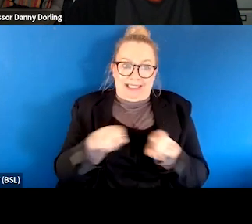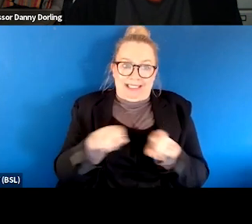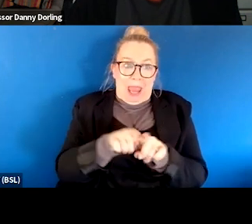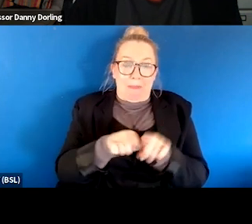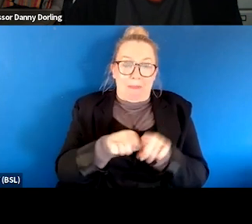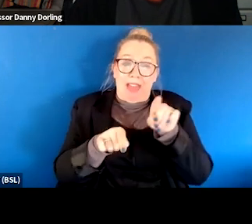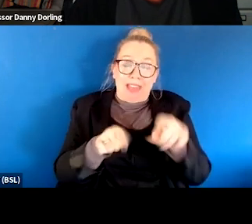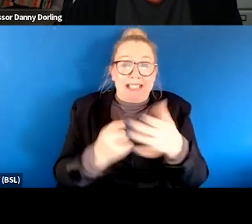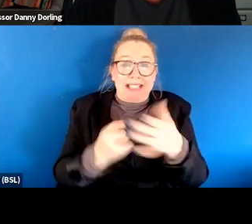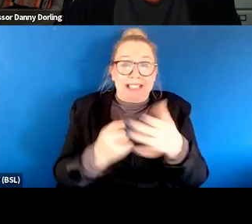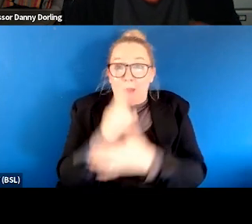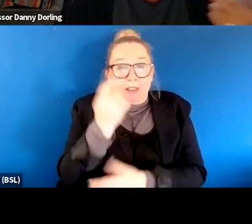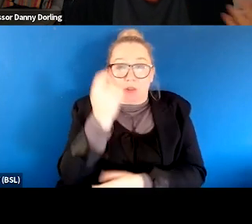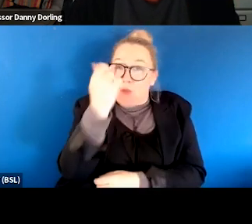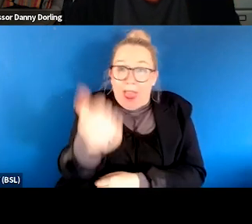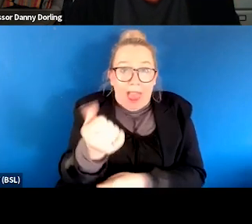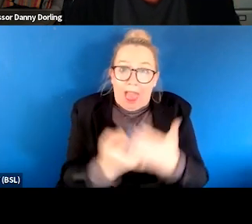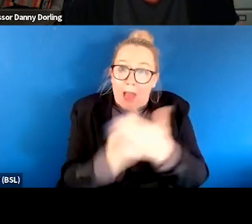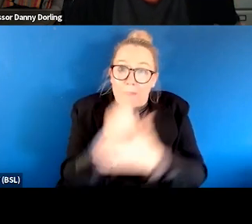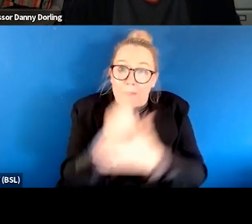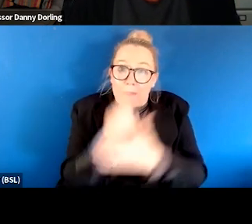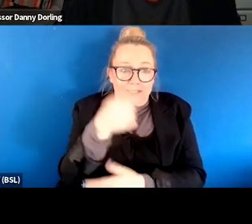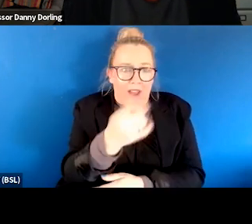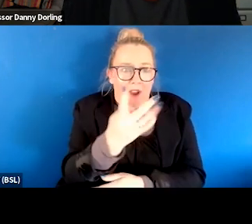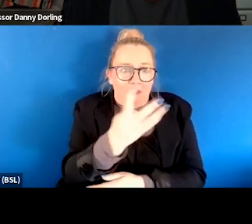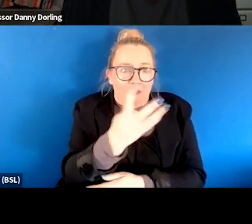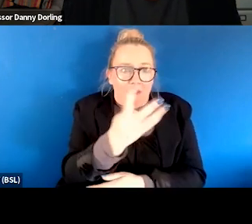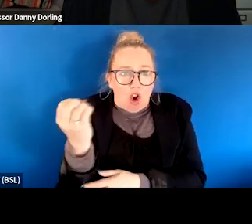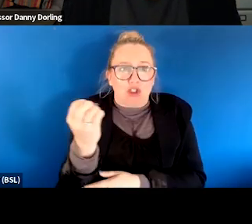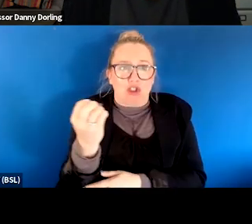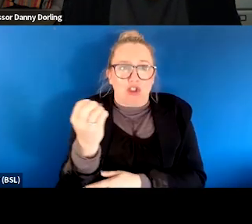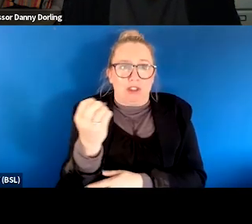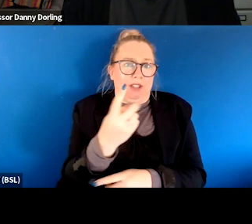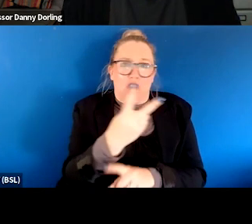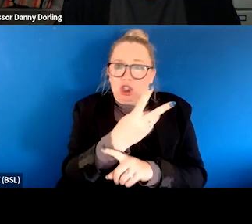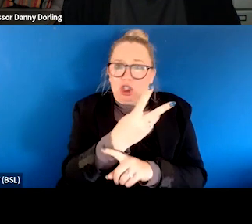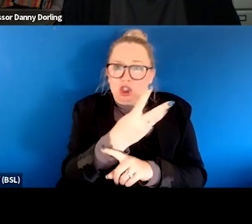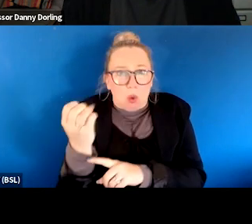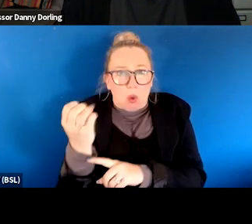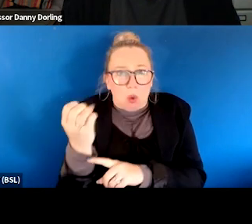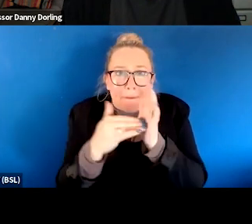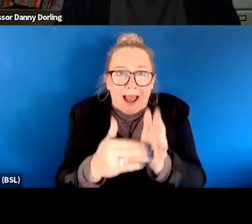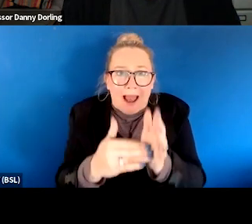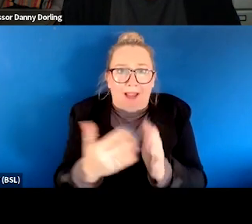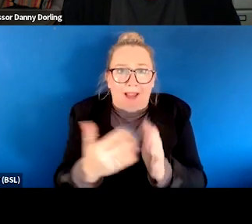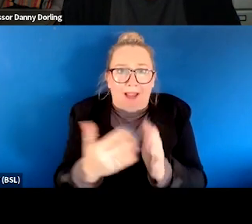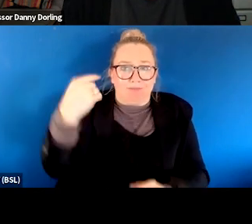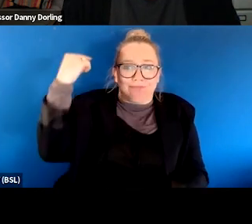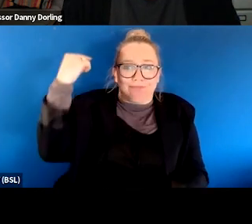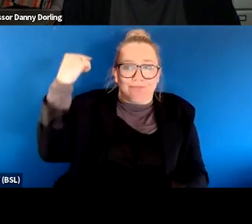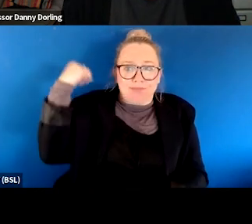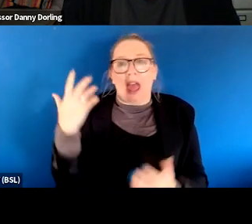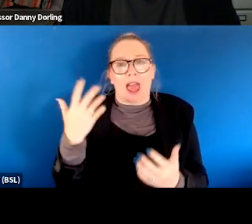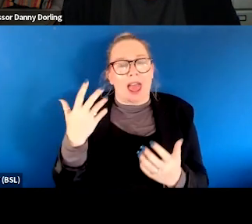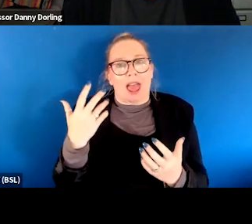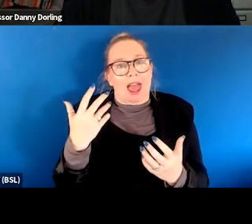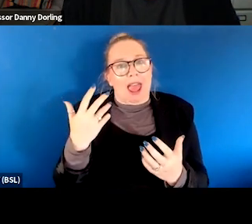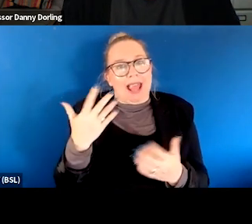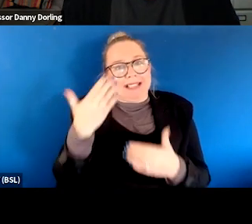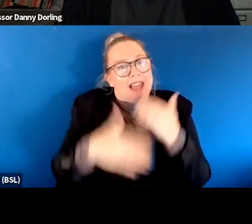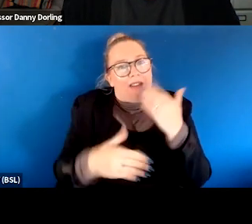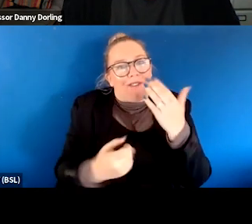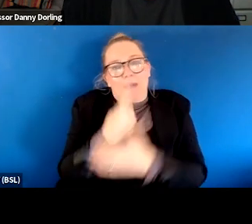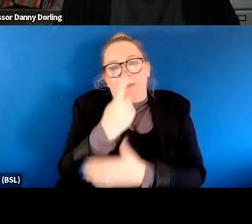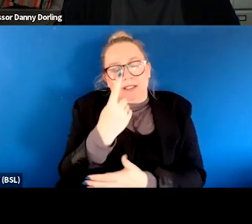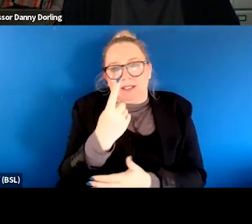that often in human history. It certainly has never happened before in a position where we